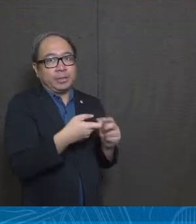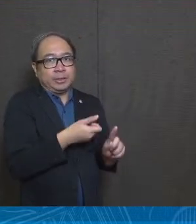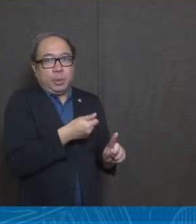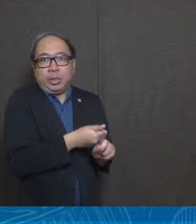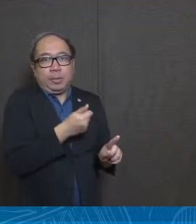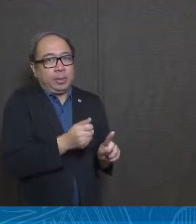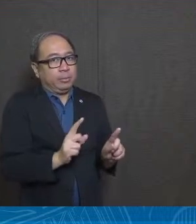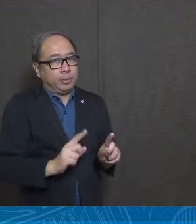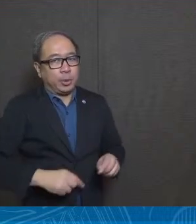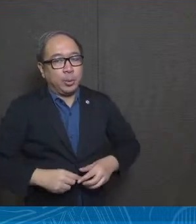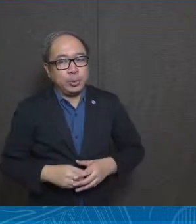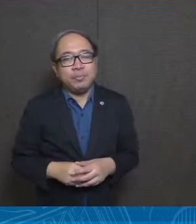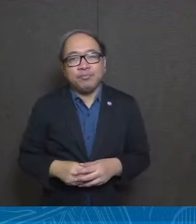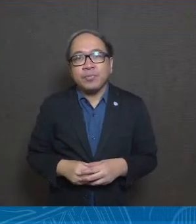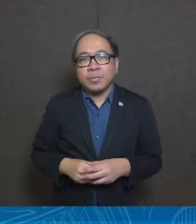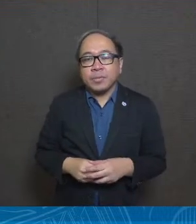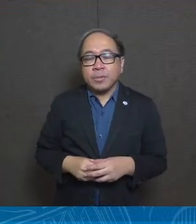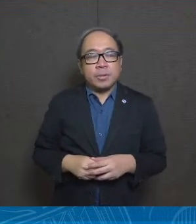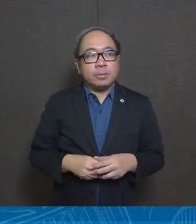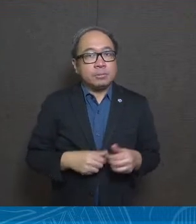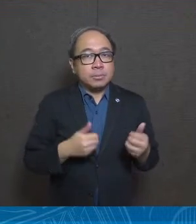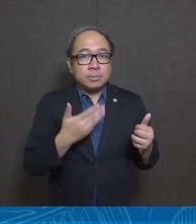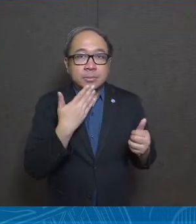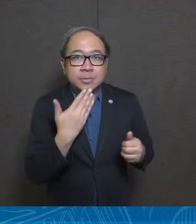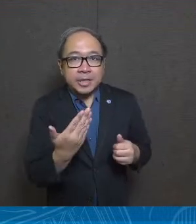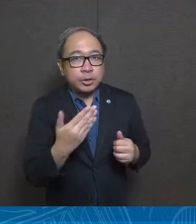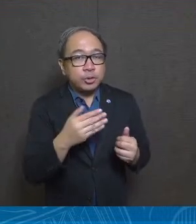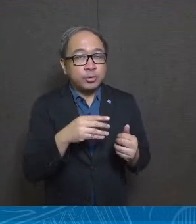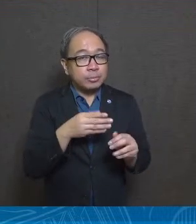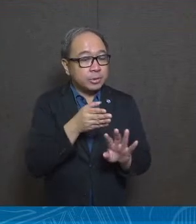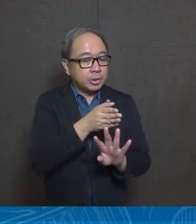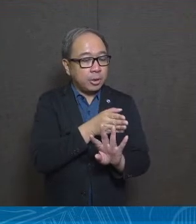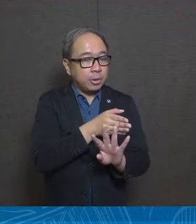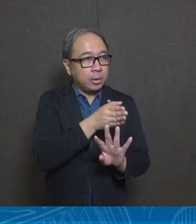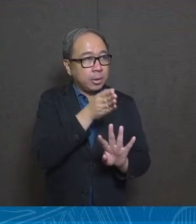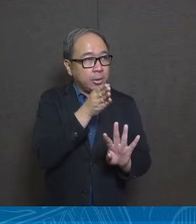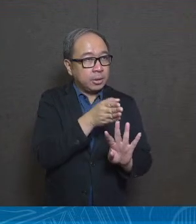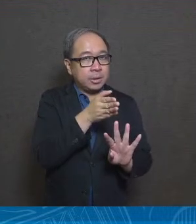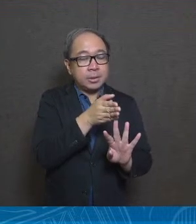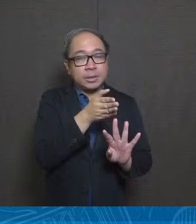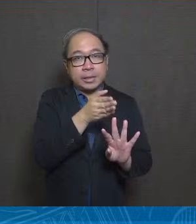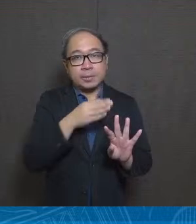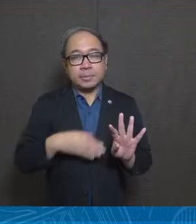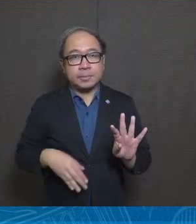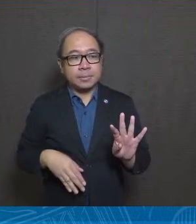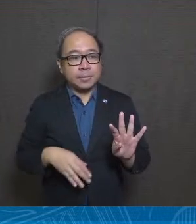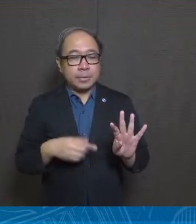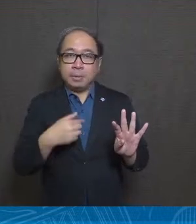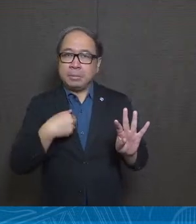you, Michael. So for Lorianne, my question is,